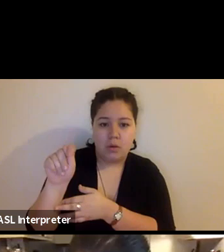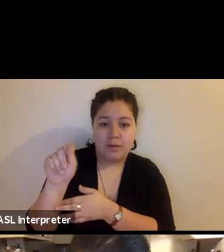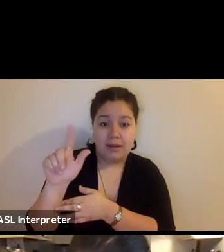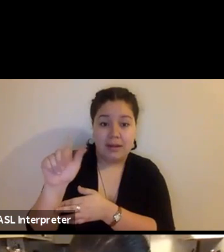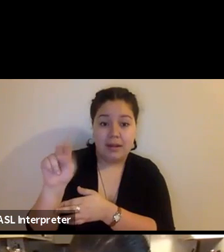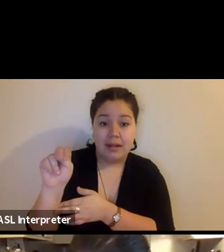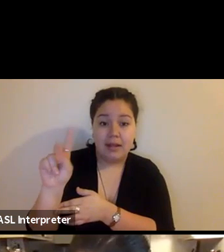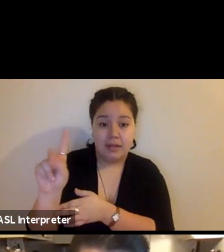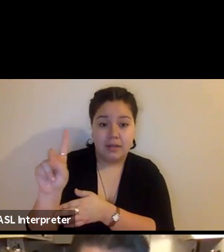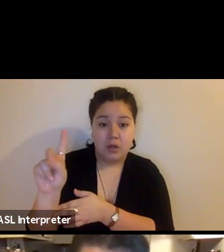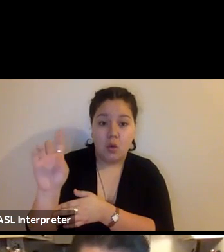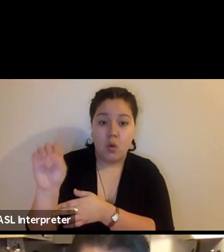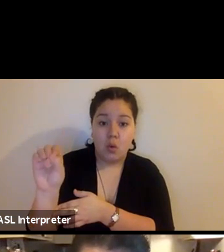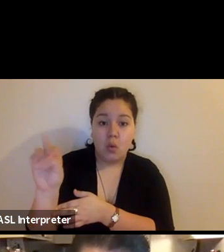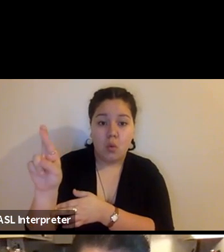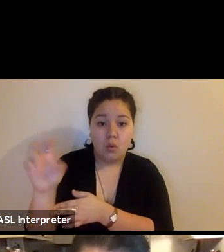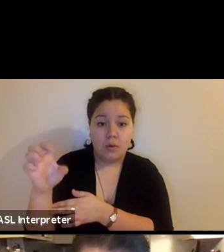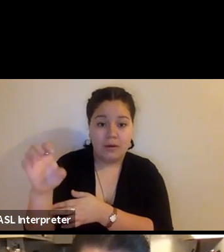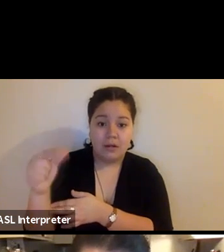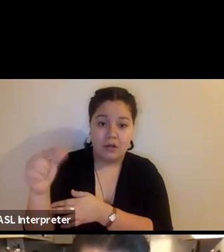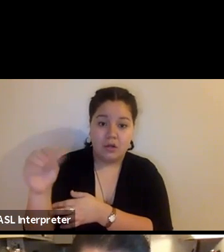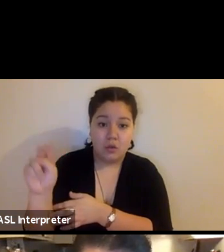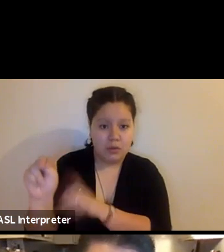And this is where I was born and raised.